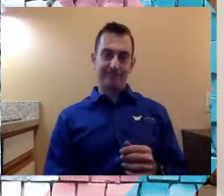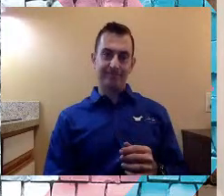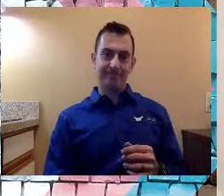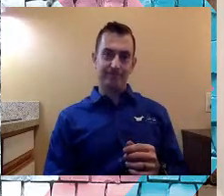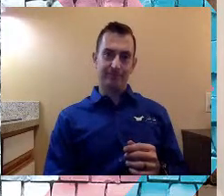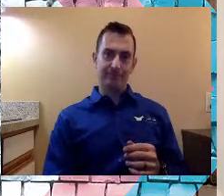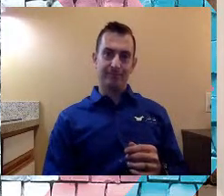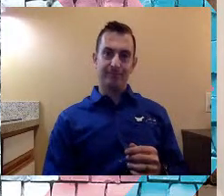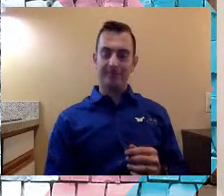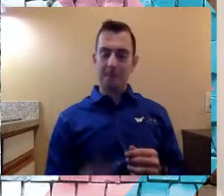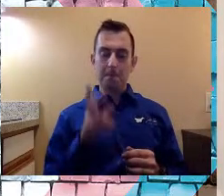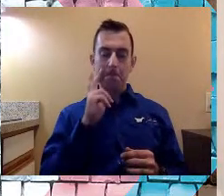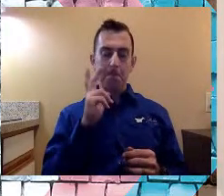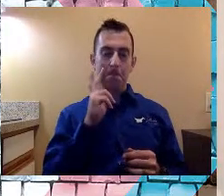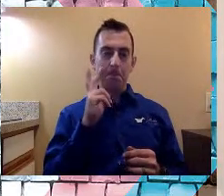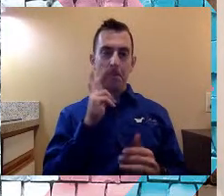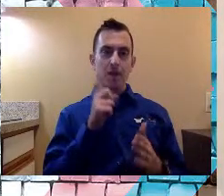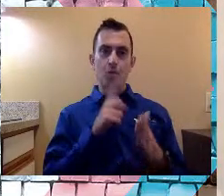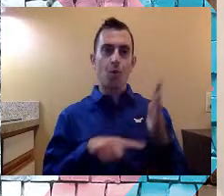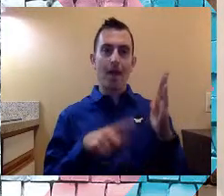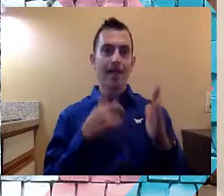like.